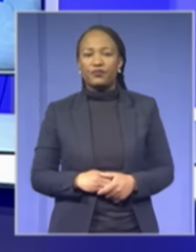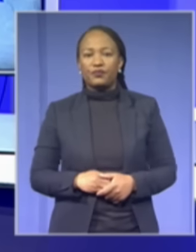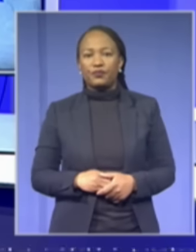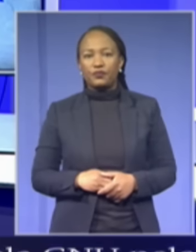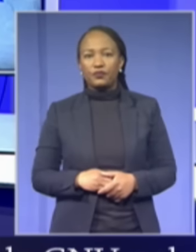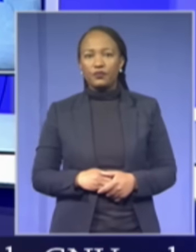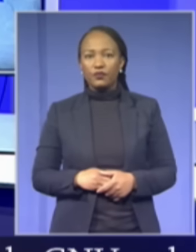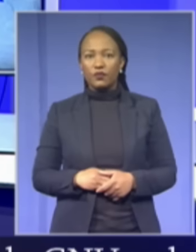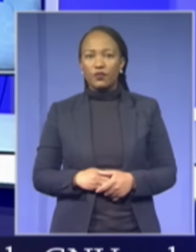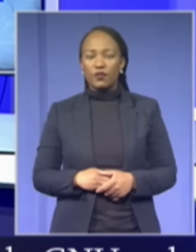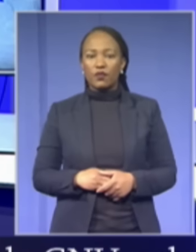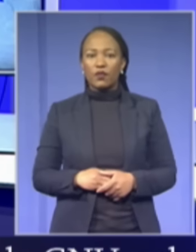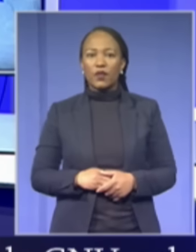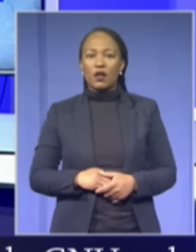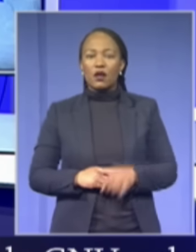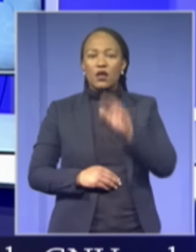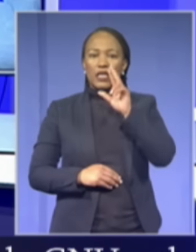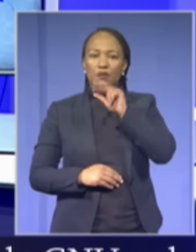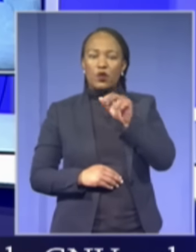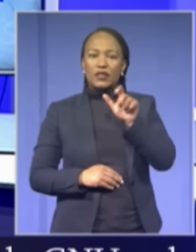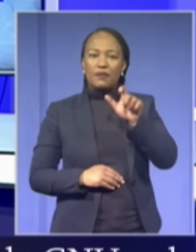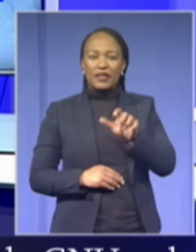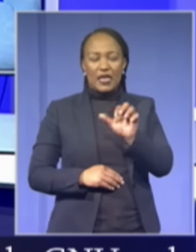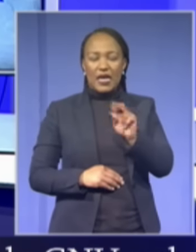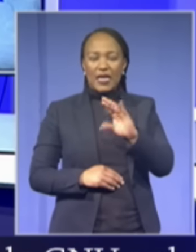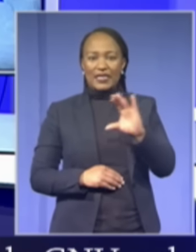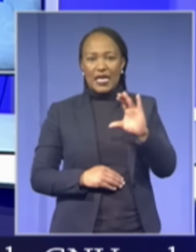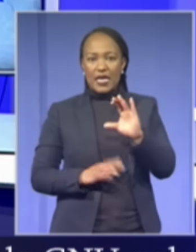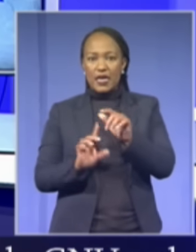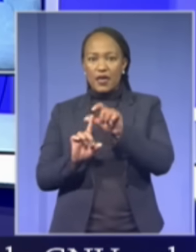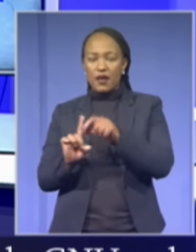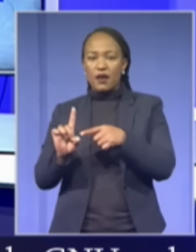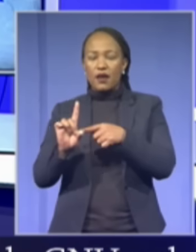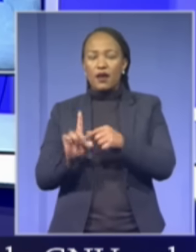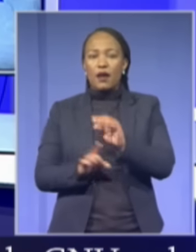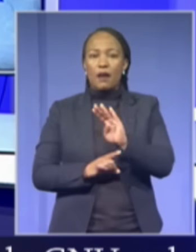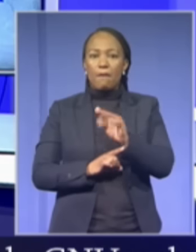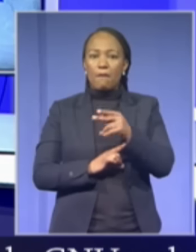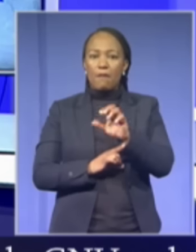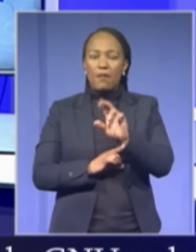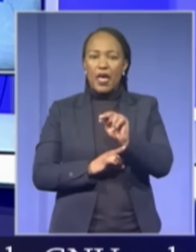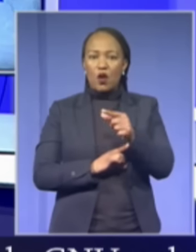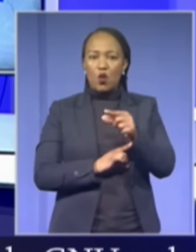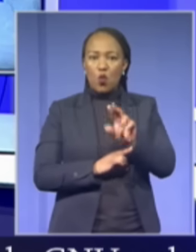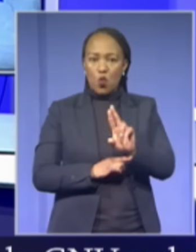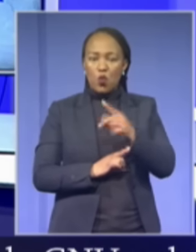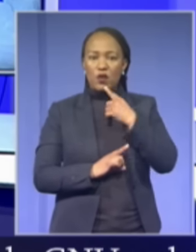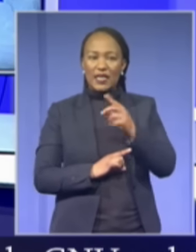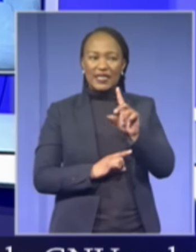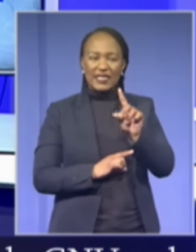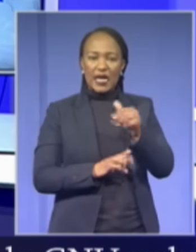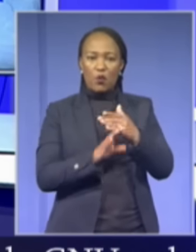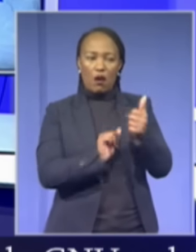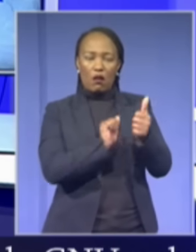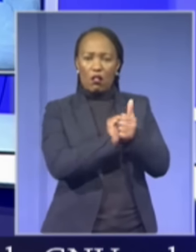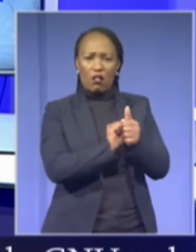Go sa le bjalo moleledi wa ANC Mahlengi Bengu o bolela gore mokgatlo ga o ka gare ga mmušo wa mohlakanelwa le DA ipša bobedi